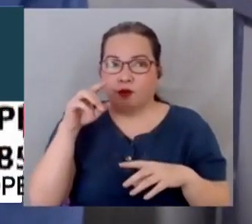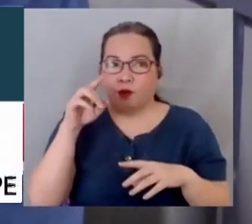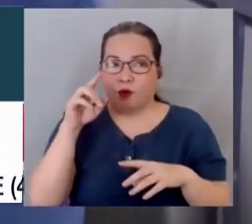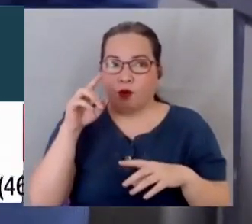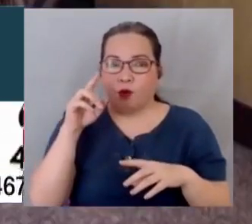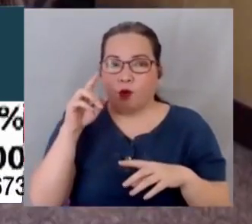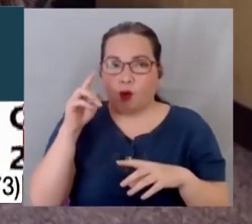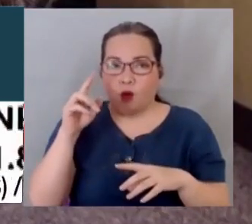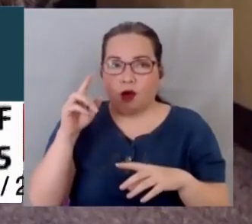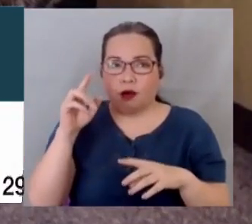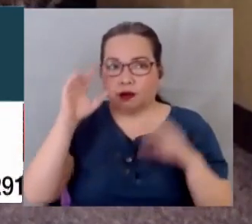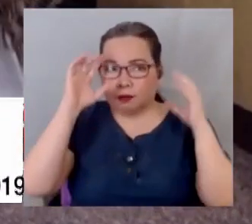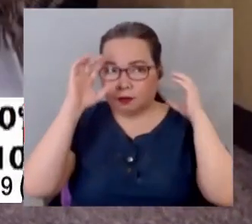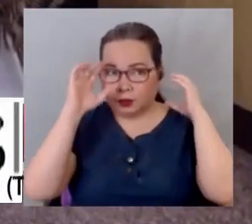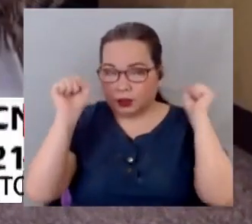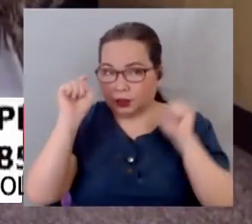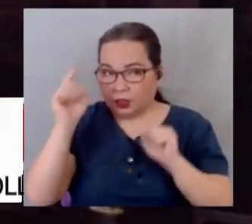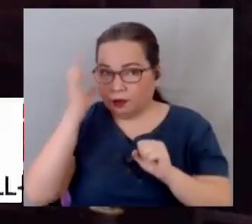COVID-19.